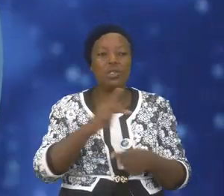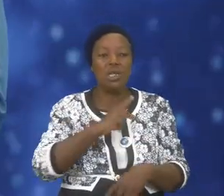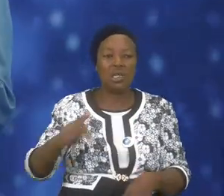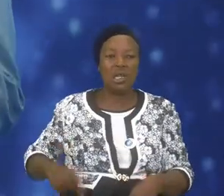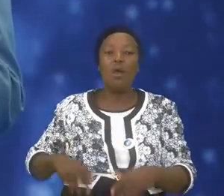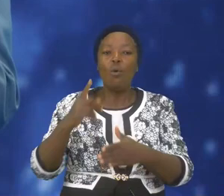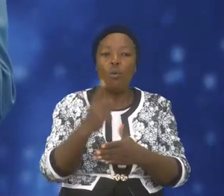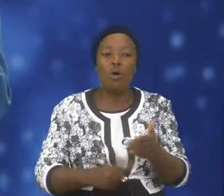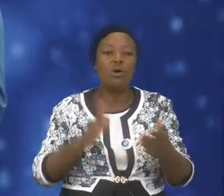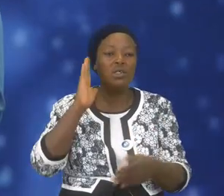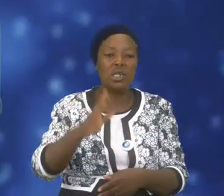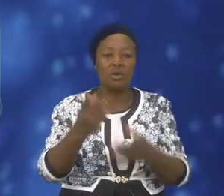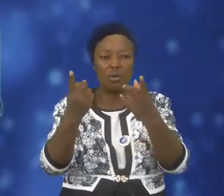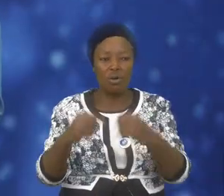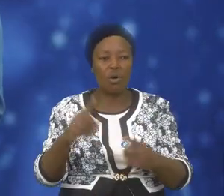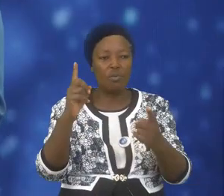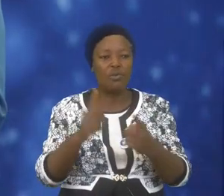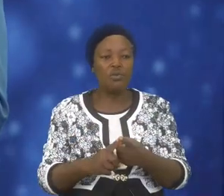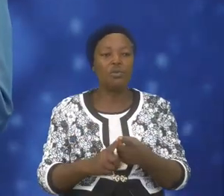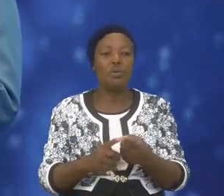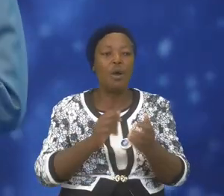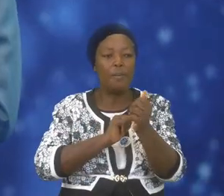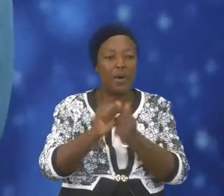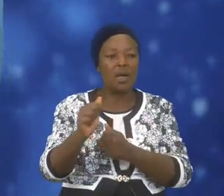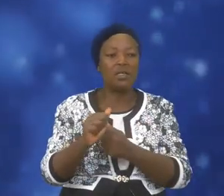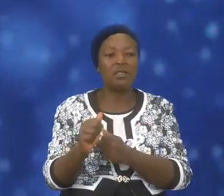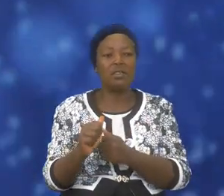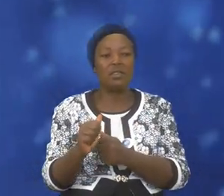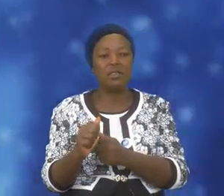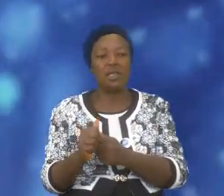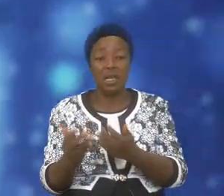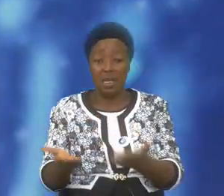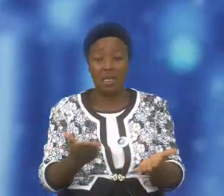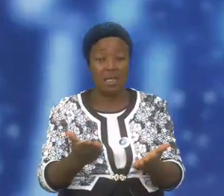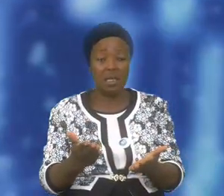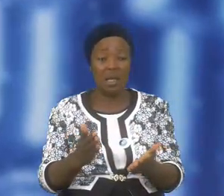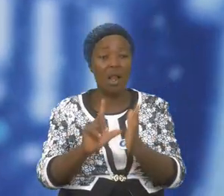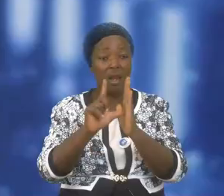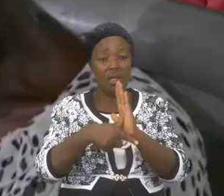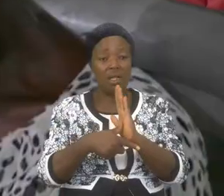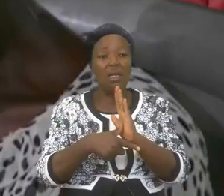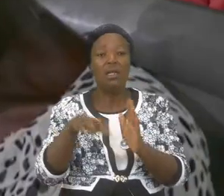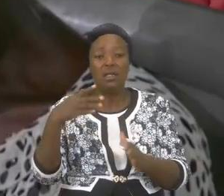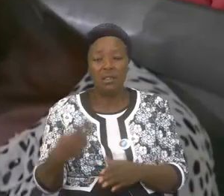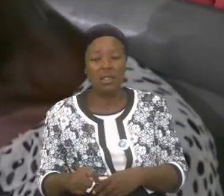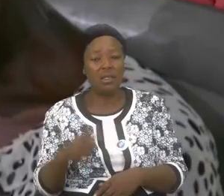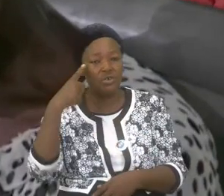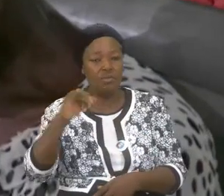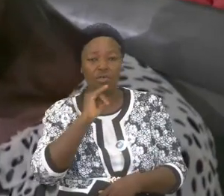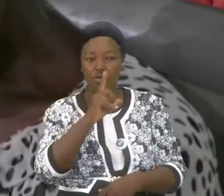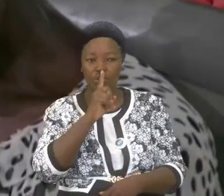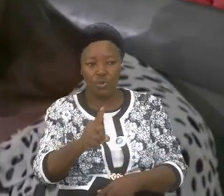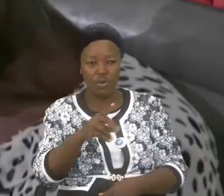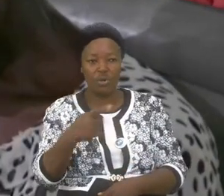hereafter. The dream is certain, the interpretation thereof sure. What was said